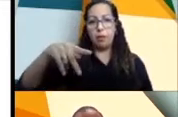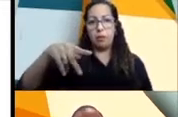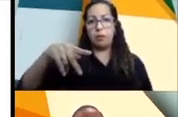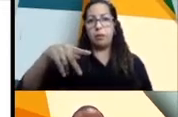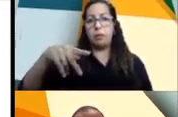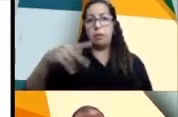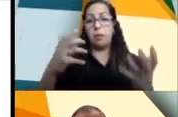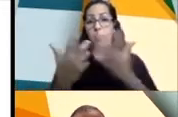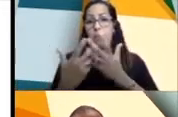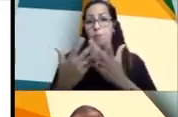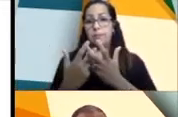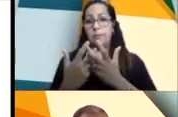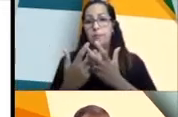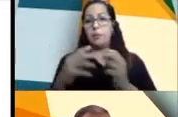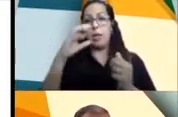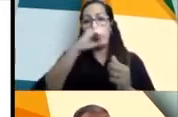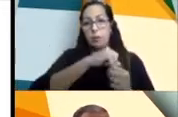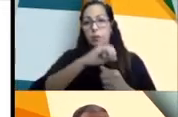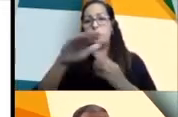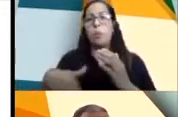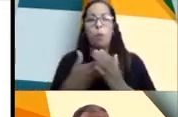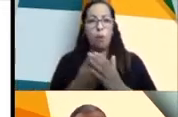assumed that everybody has to go through the process of